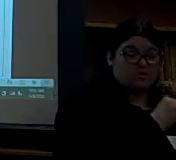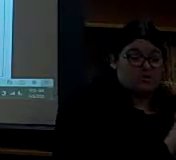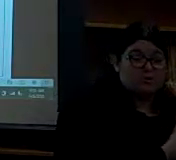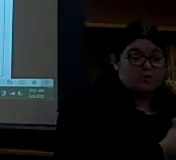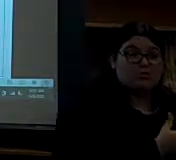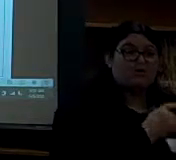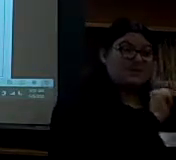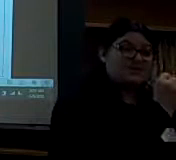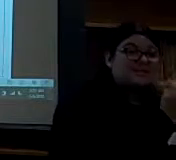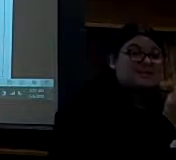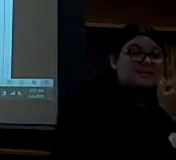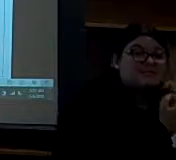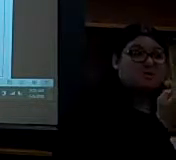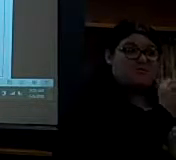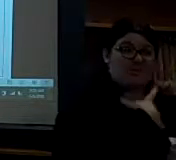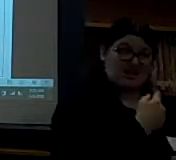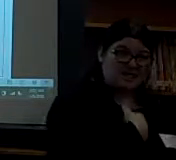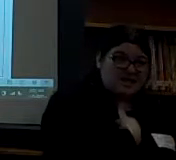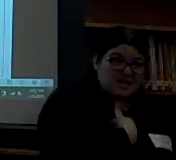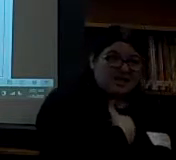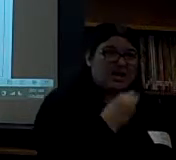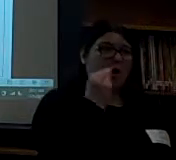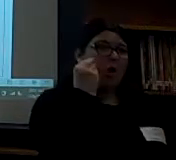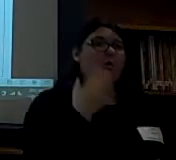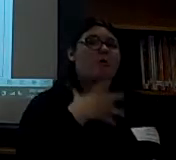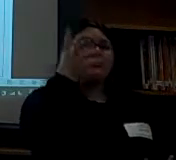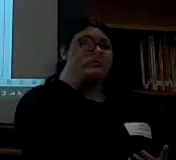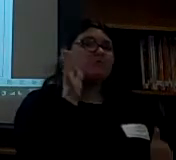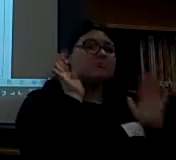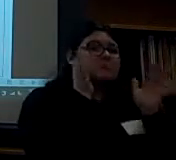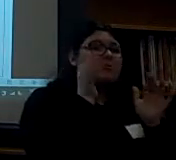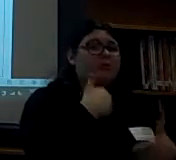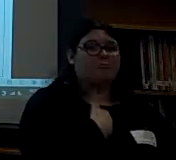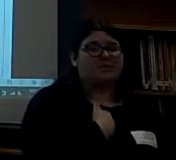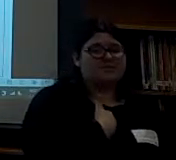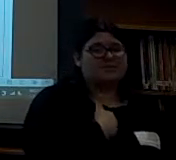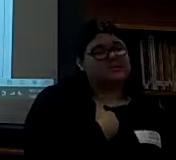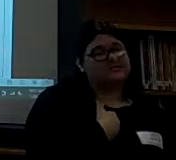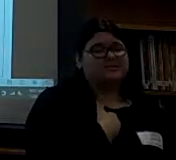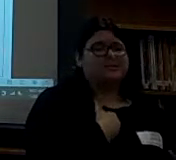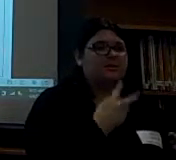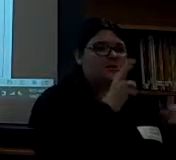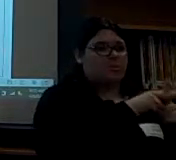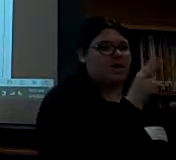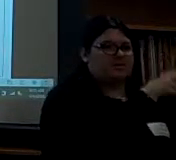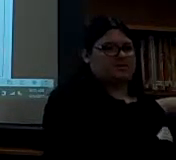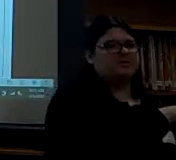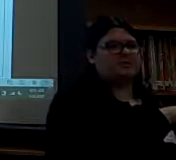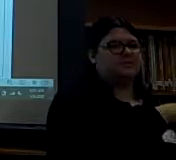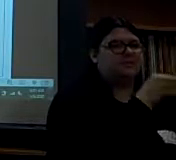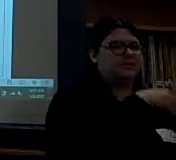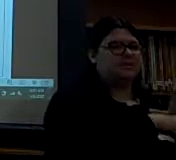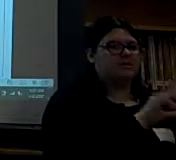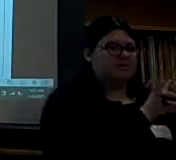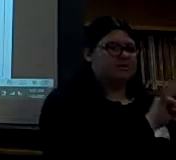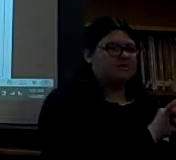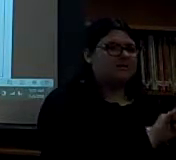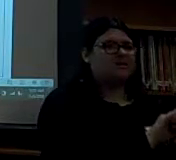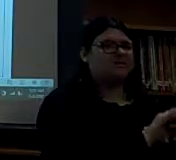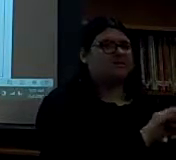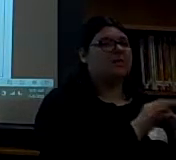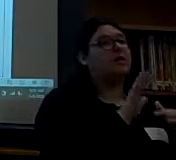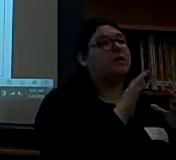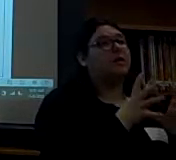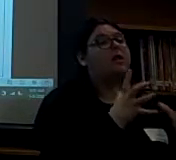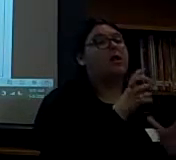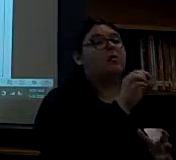I'm on a team, does everyone like me? At home, are my parents paying attention to me? Those are all deposits into connection. They also have a lot of